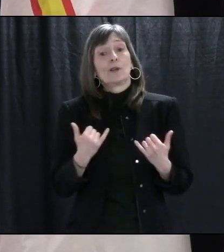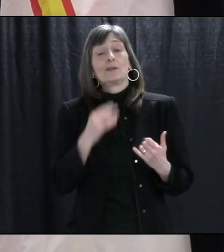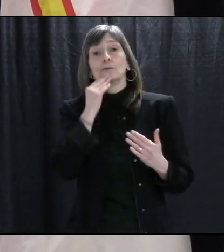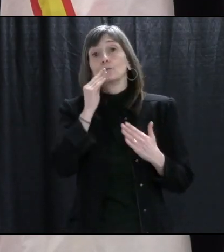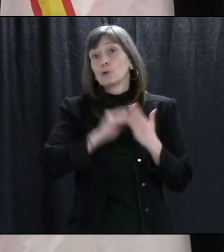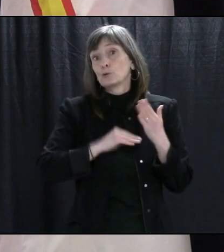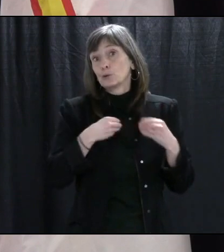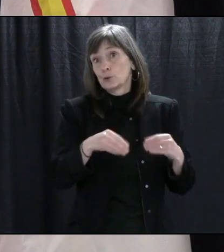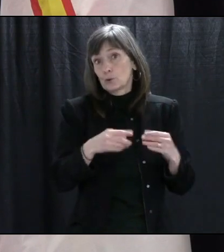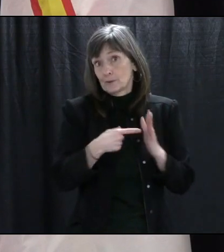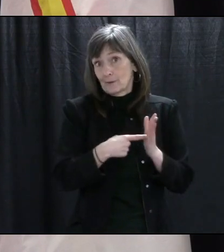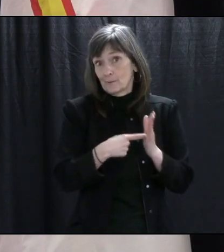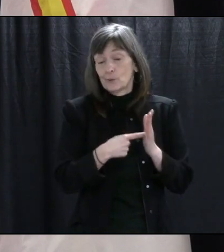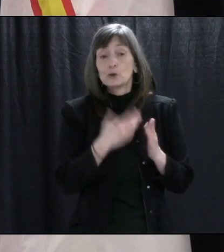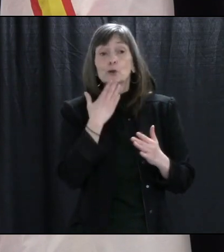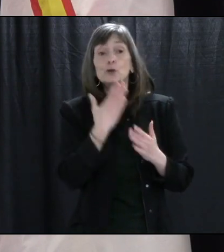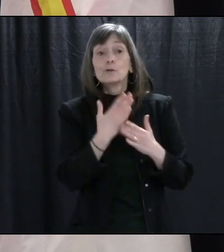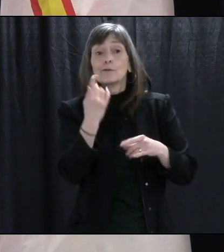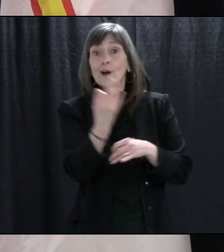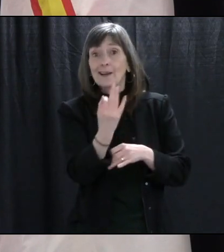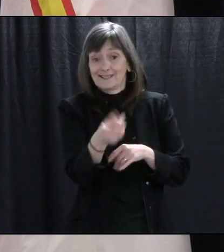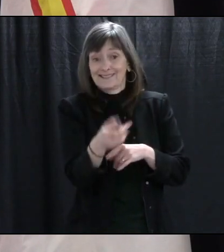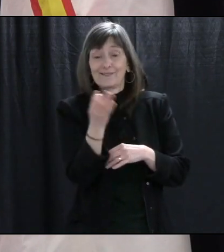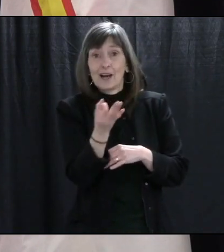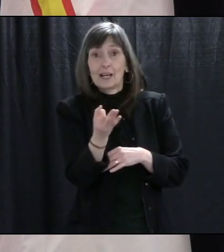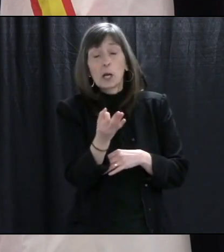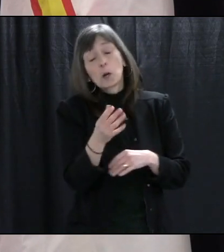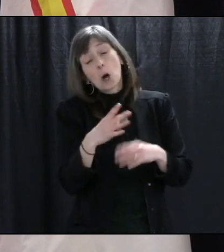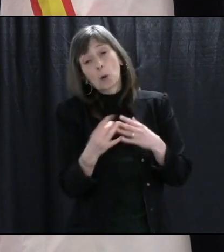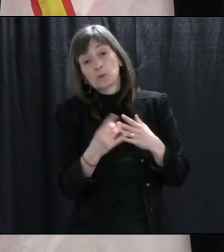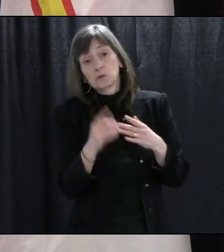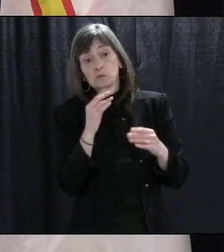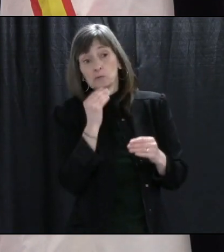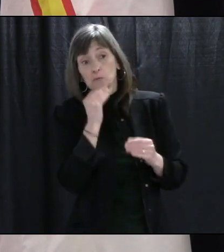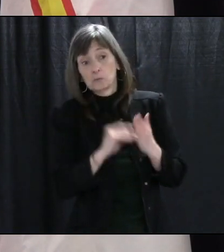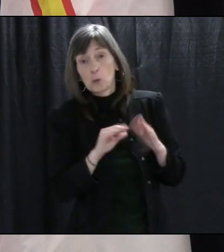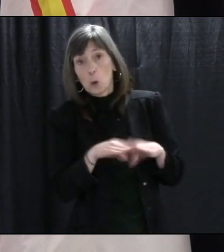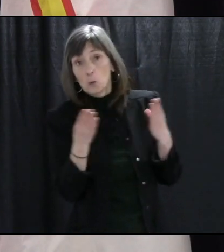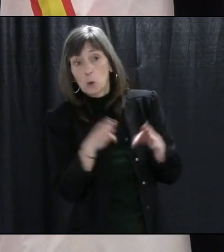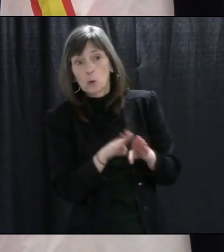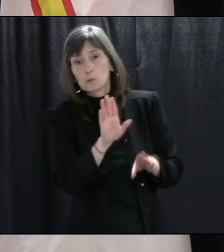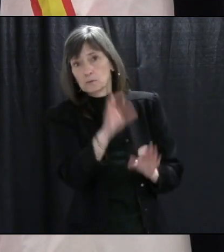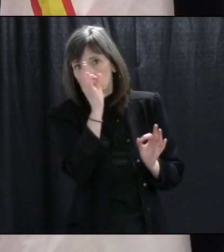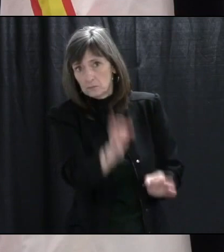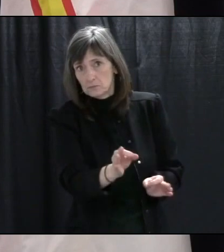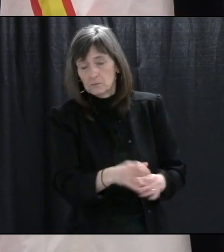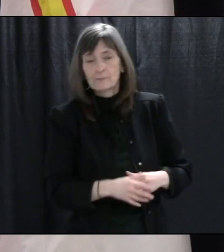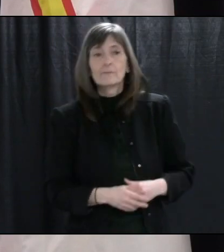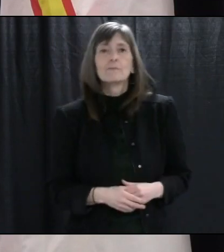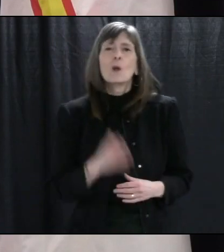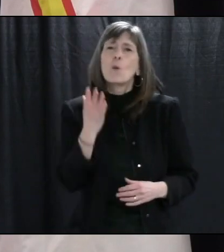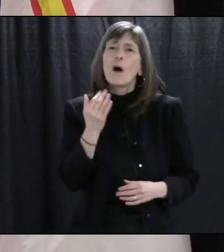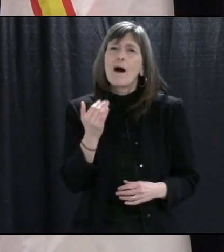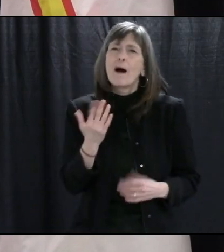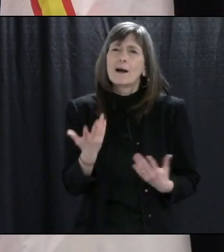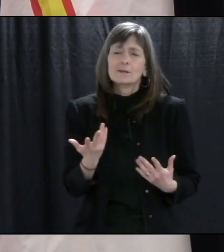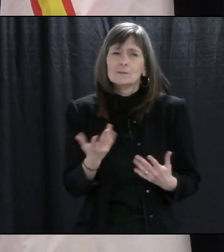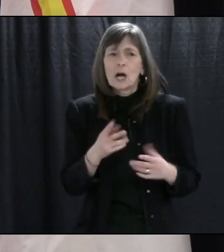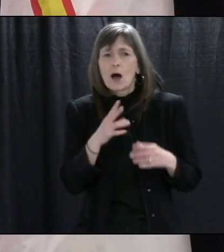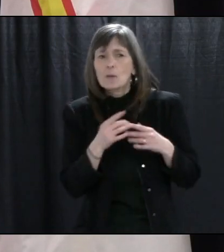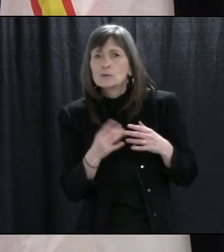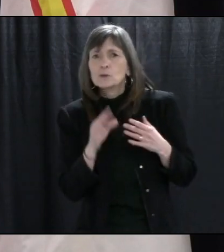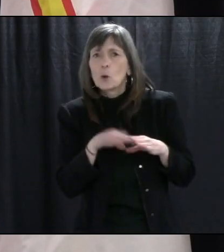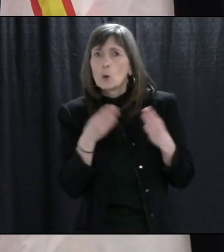the option to open on Good Friday. Well, the reason around this is this will be one of the busiest weekends ahead of